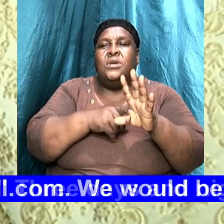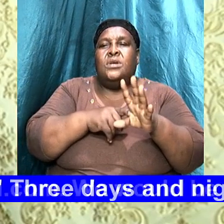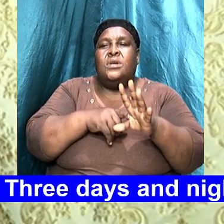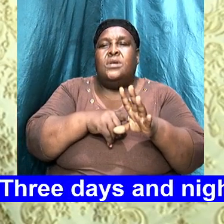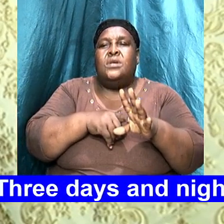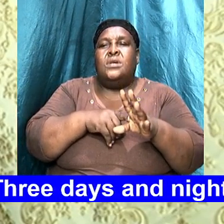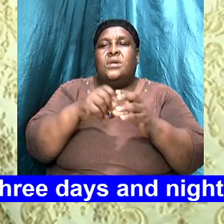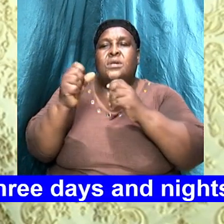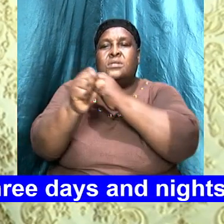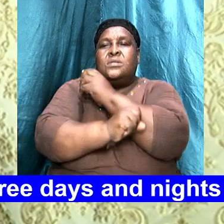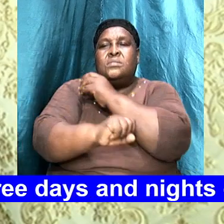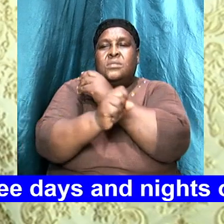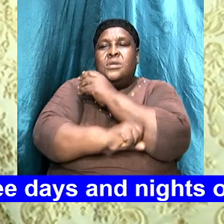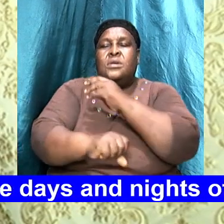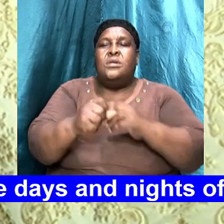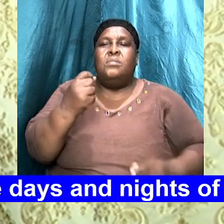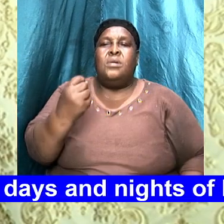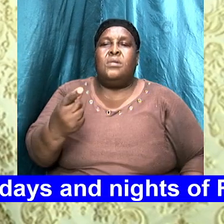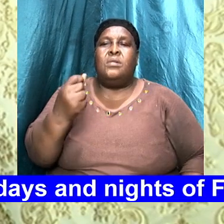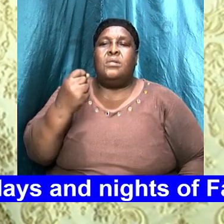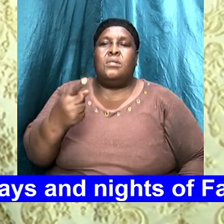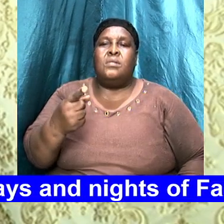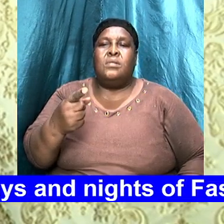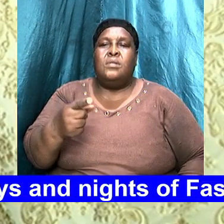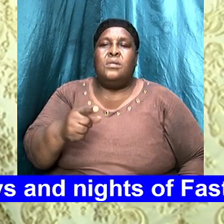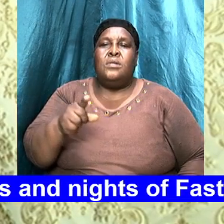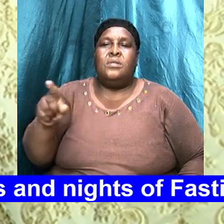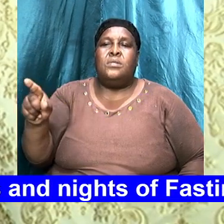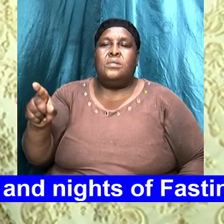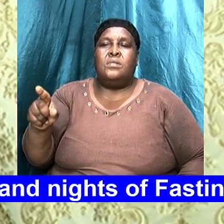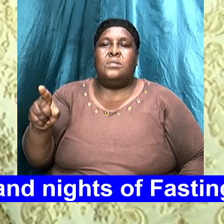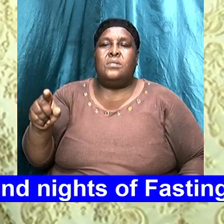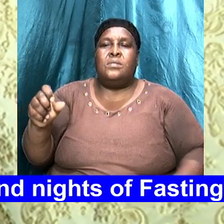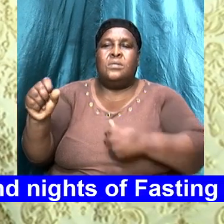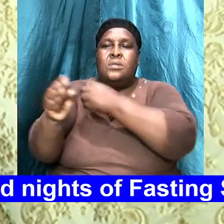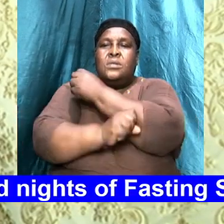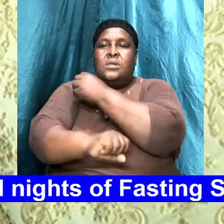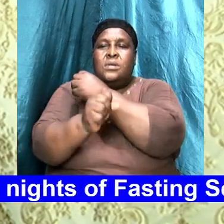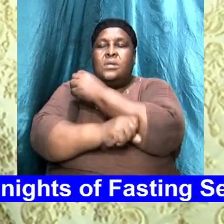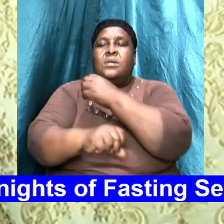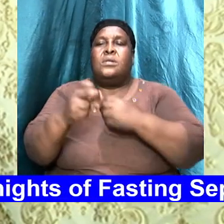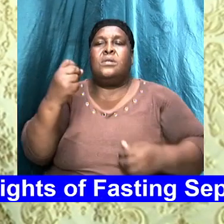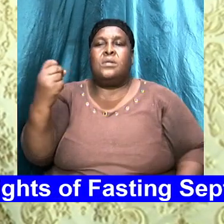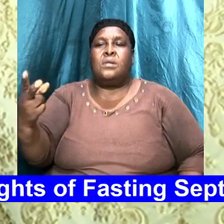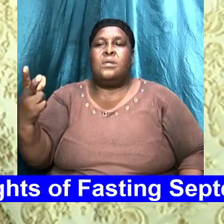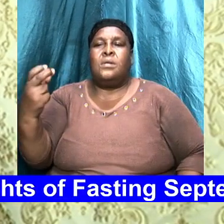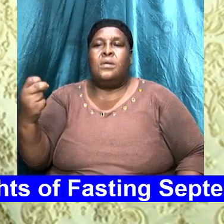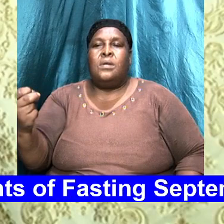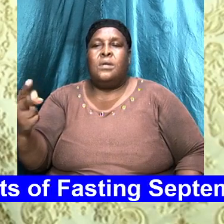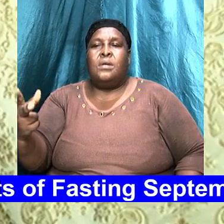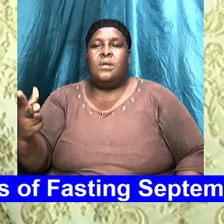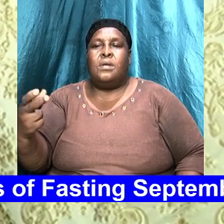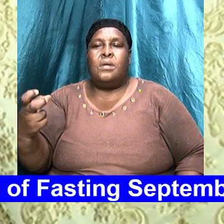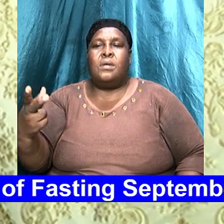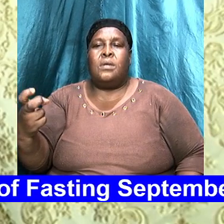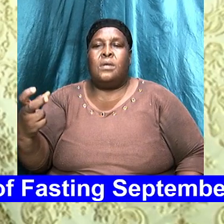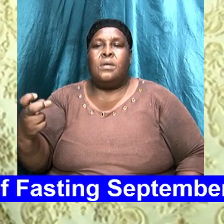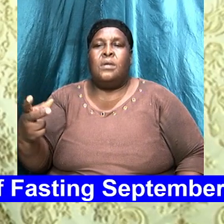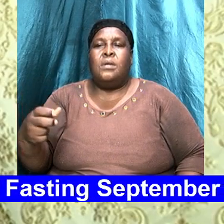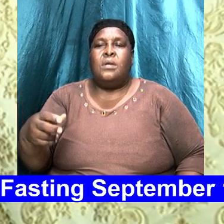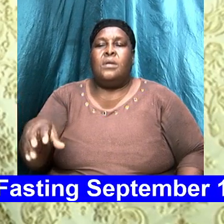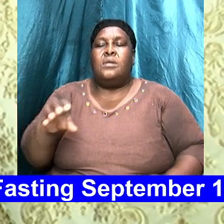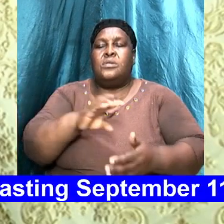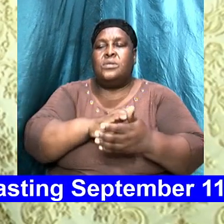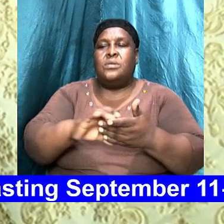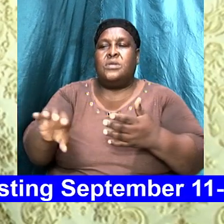September 11 and it goes through to September 13 right it's a period of consecration a period of fasting a period of